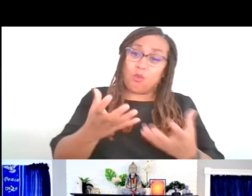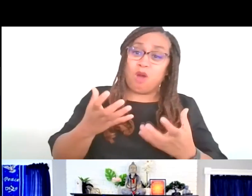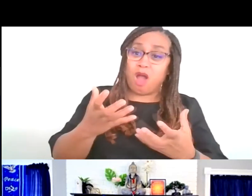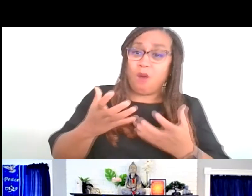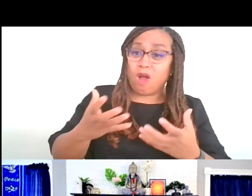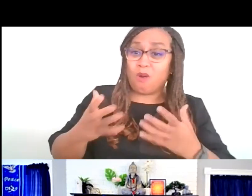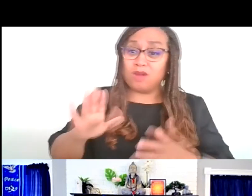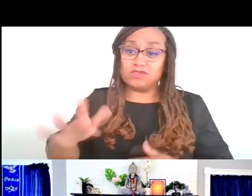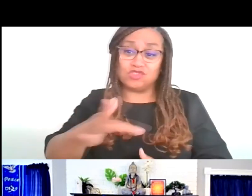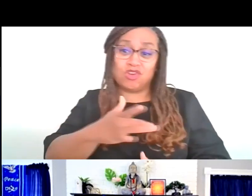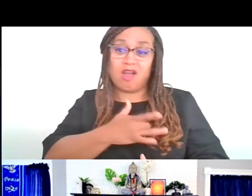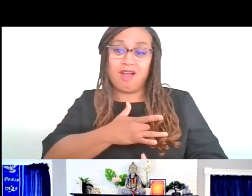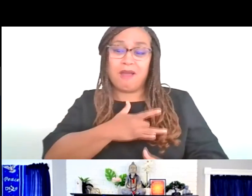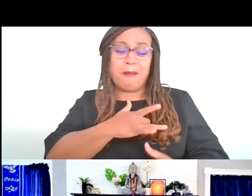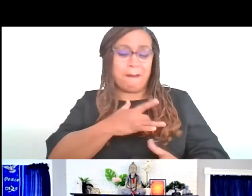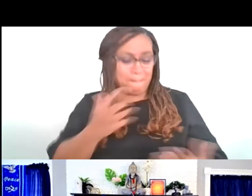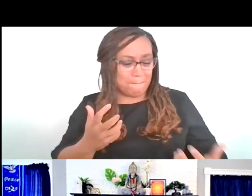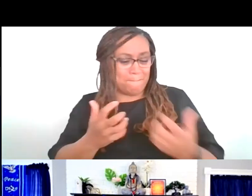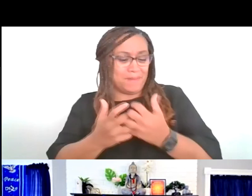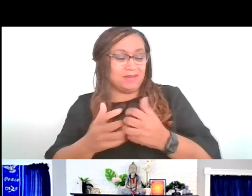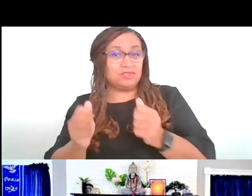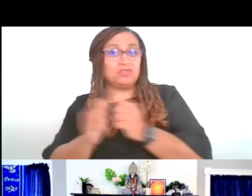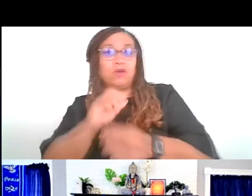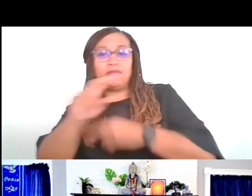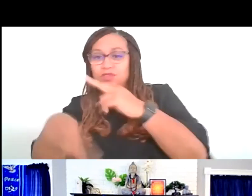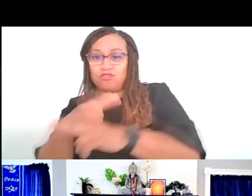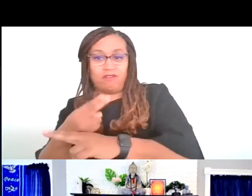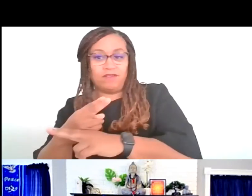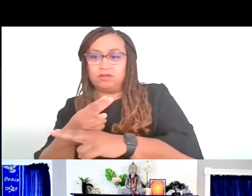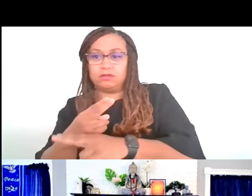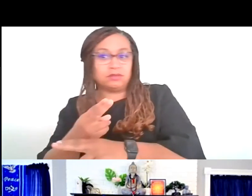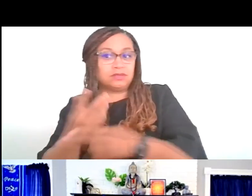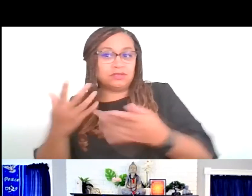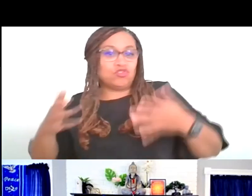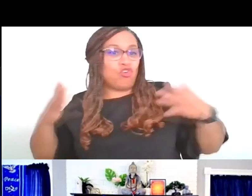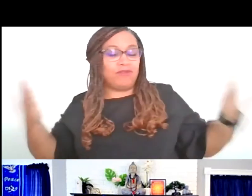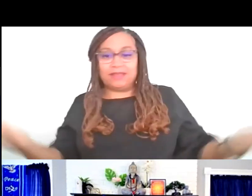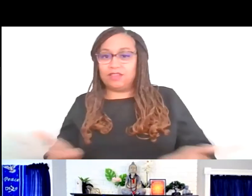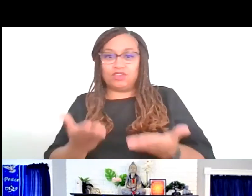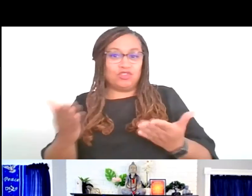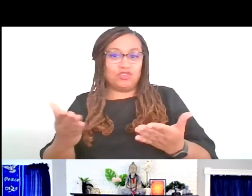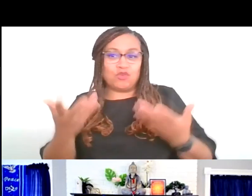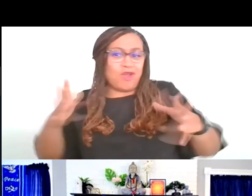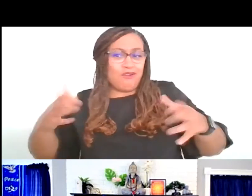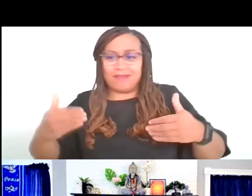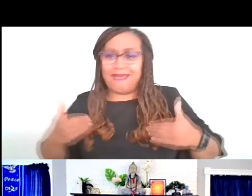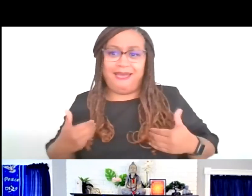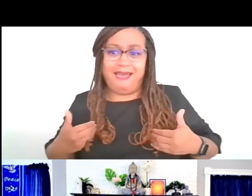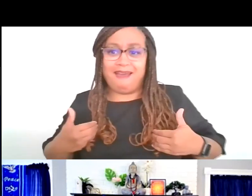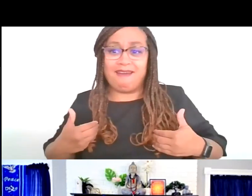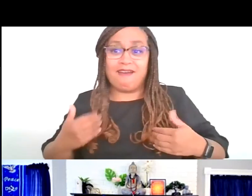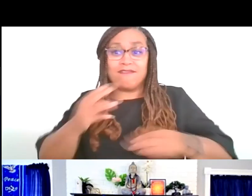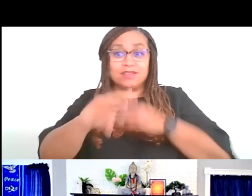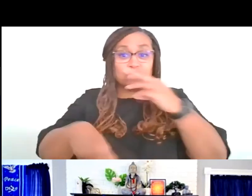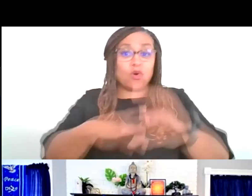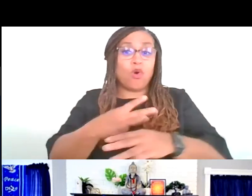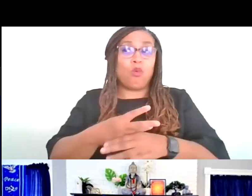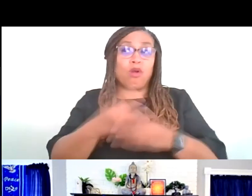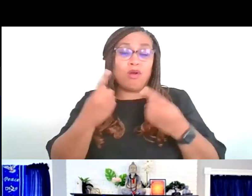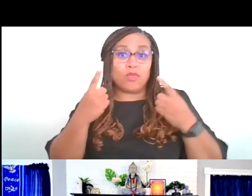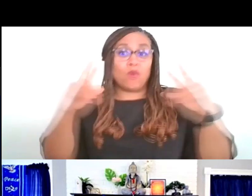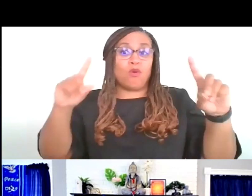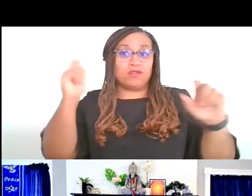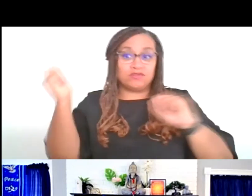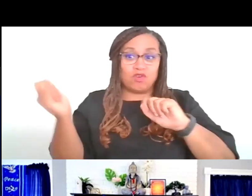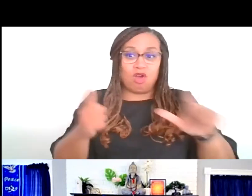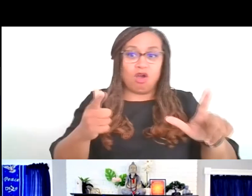of the universe. It is already here. We already have it. So a world that works for all, breathe it in. A